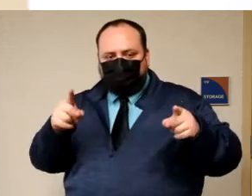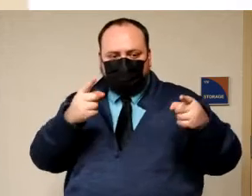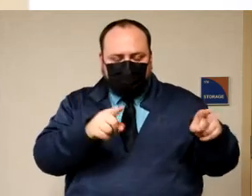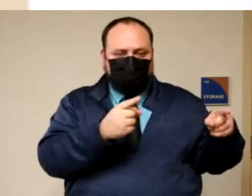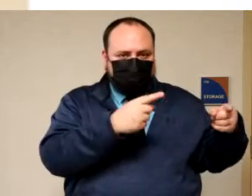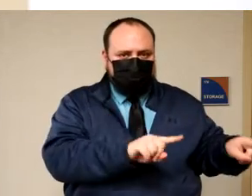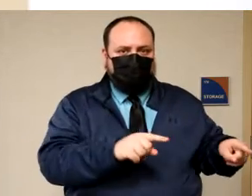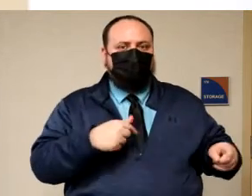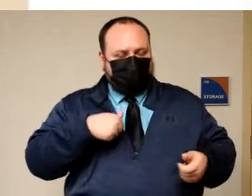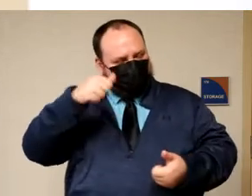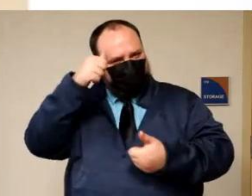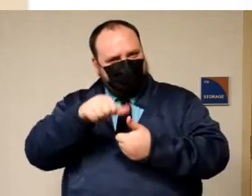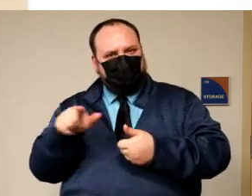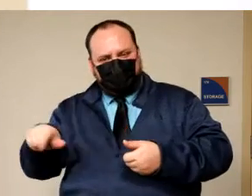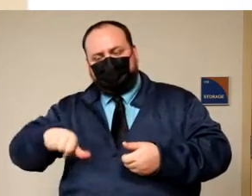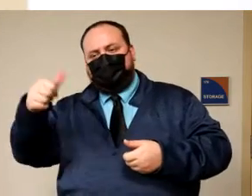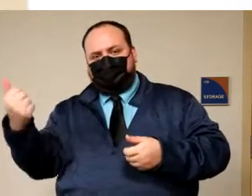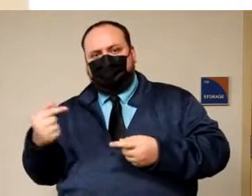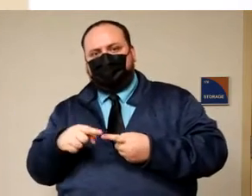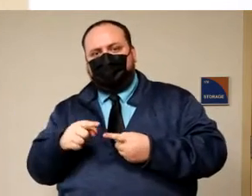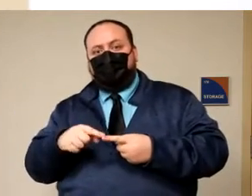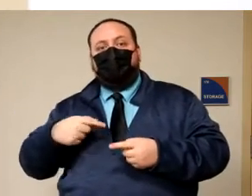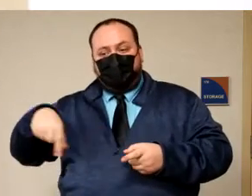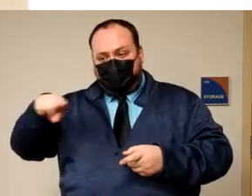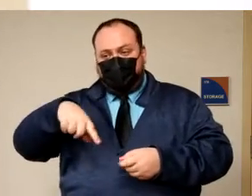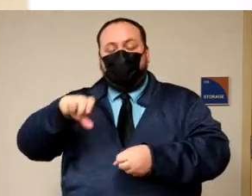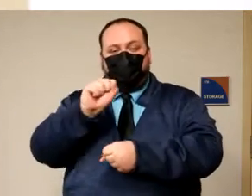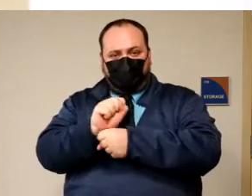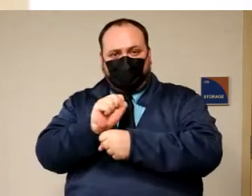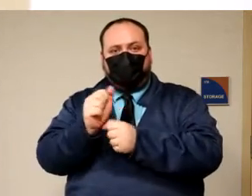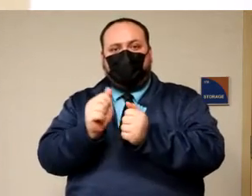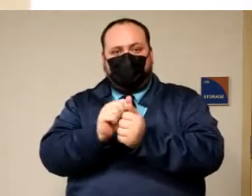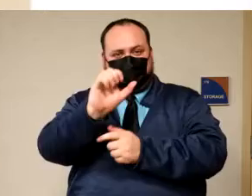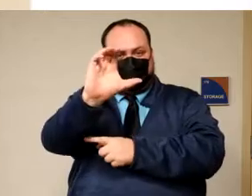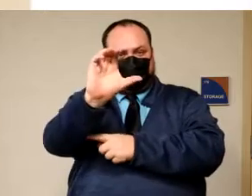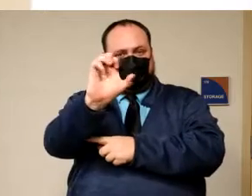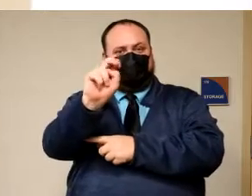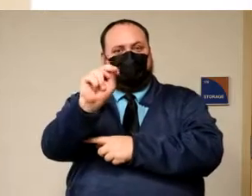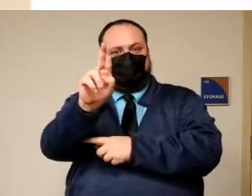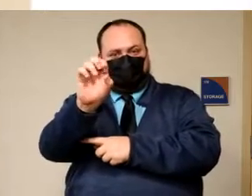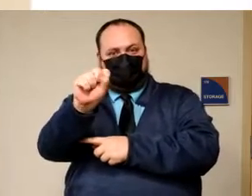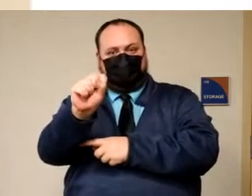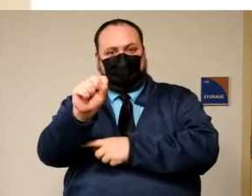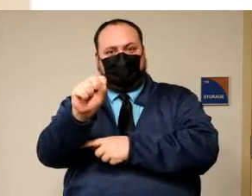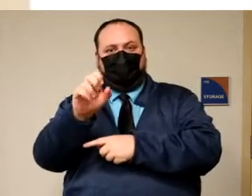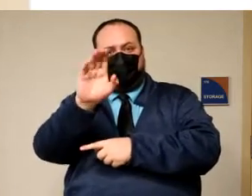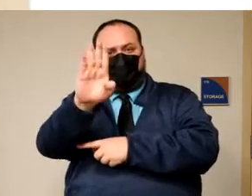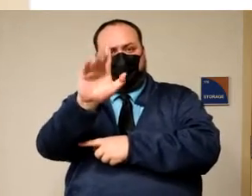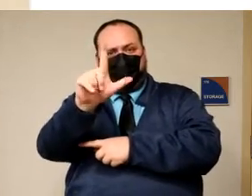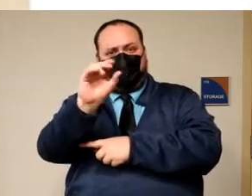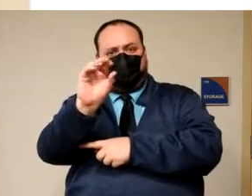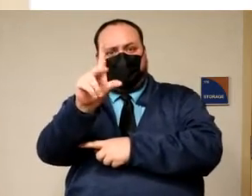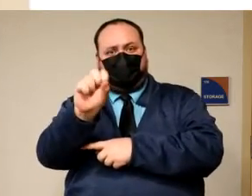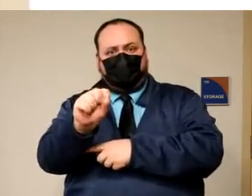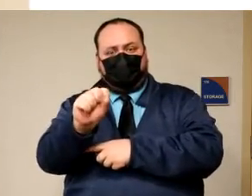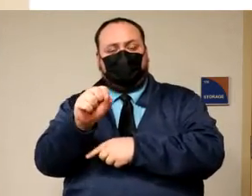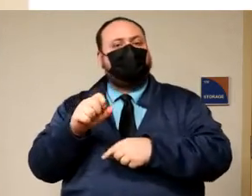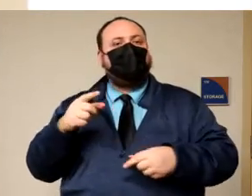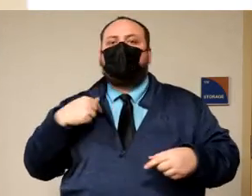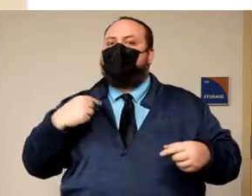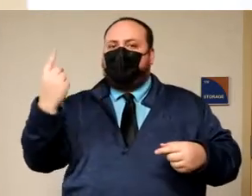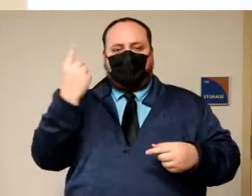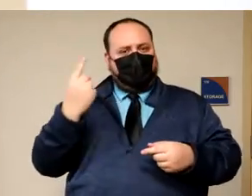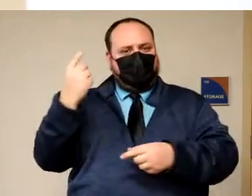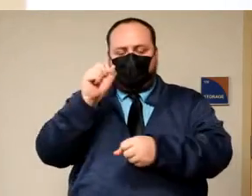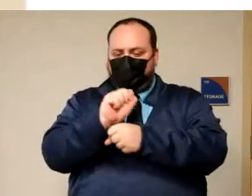that I remember, this might be another one, is we are working with census blocks, and so we're kind of limited to the shapes that they give